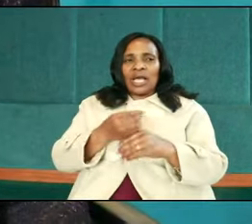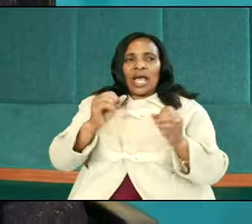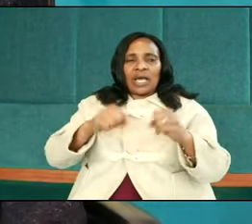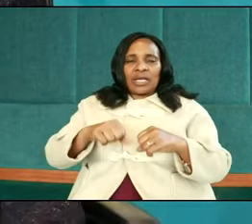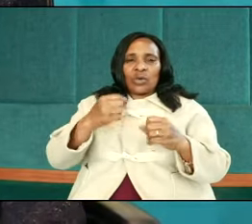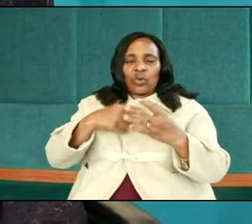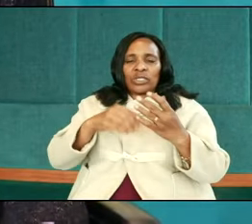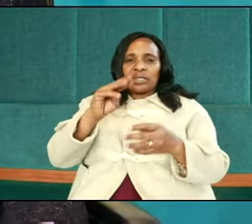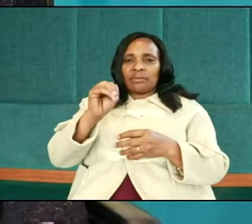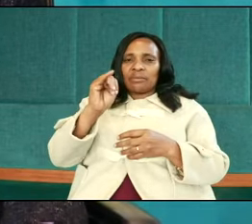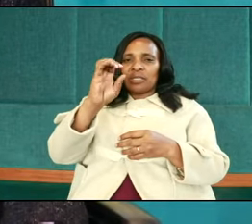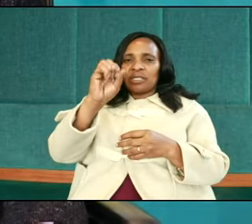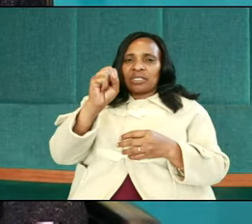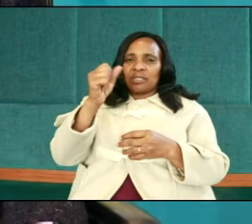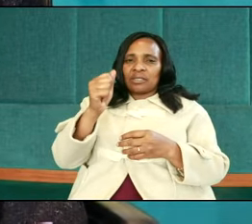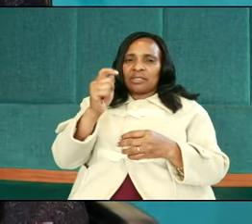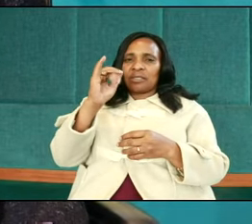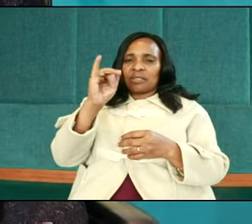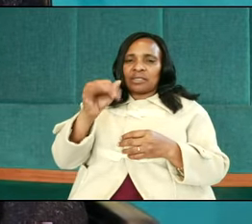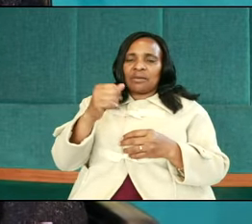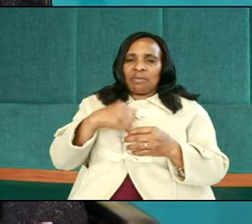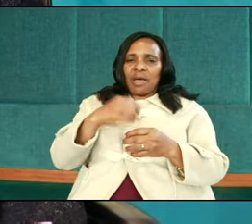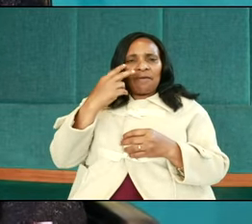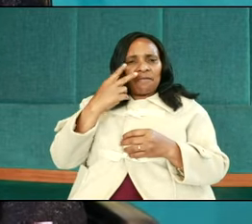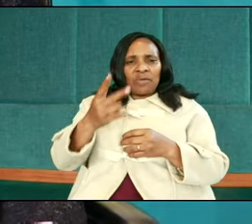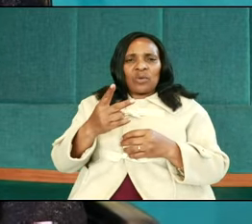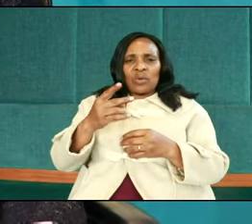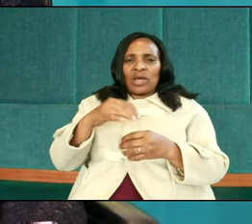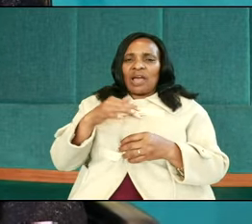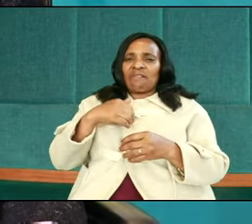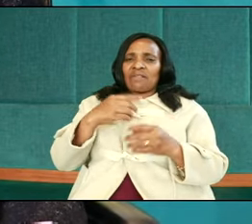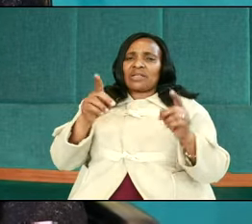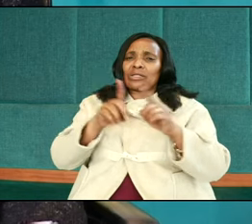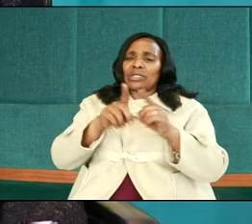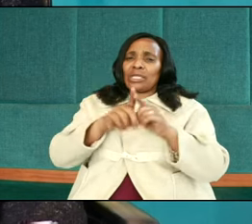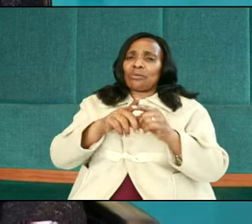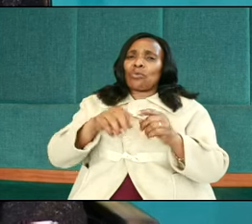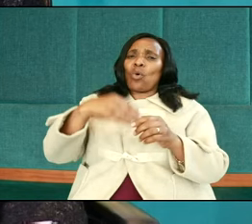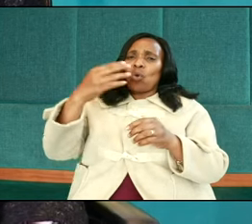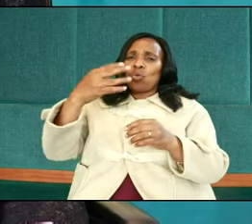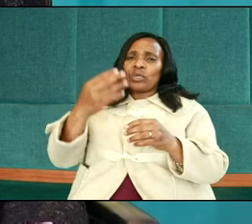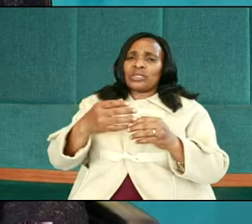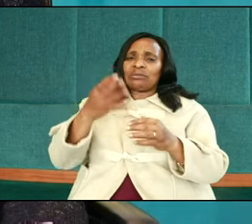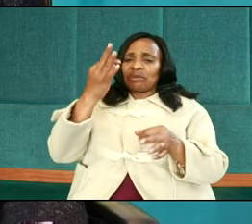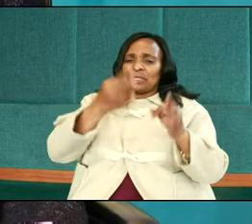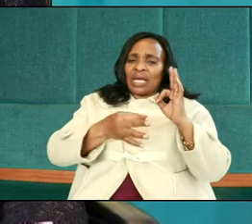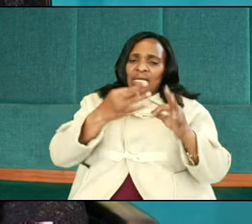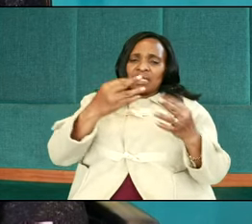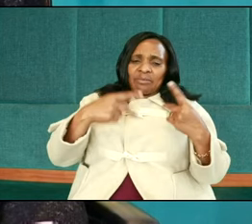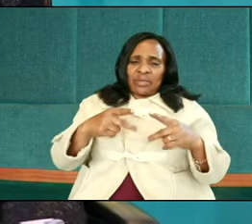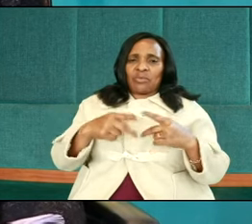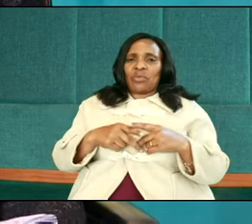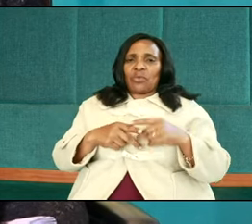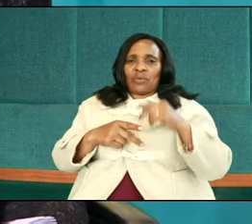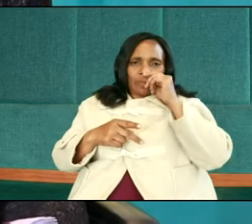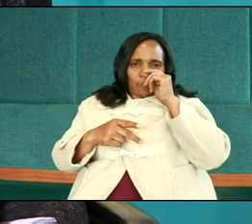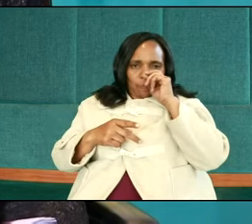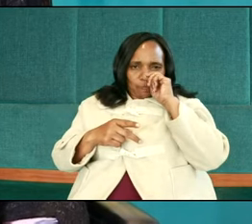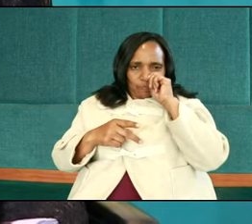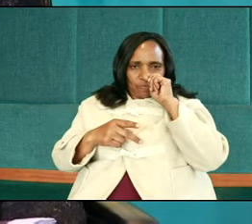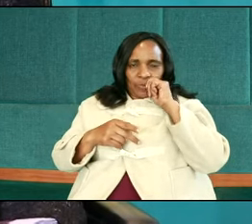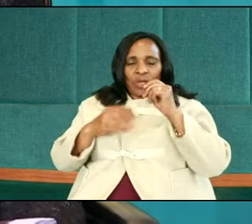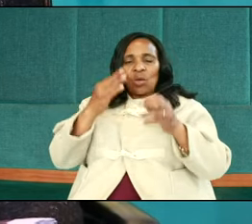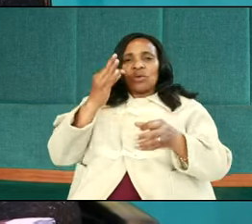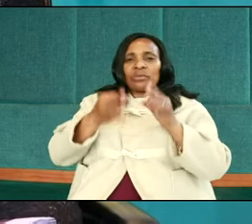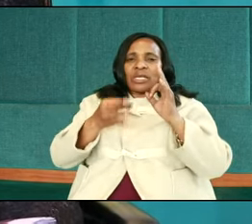with what Miss Ati says because in my view, I feel as if we always judge people and we always judge them and